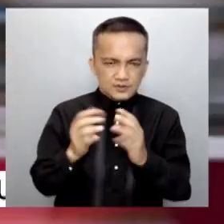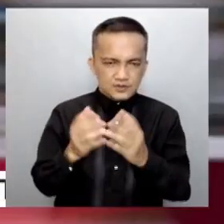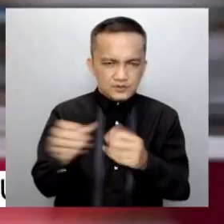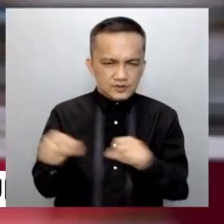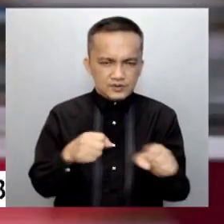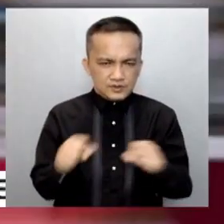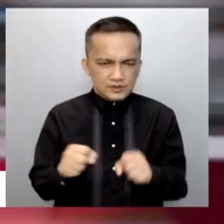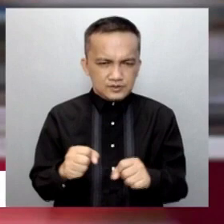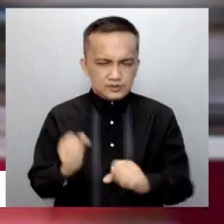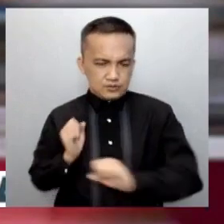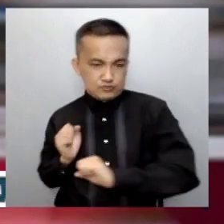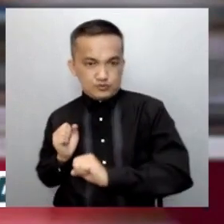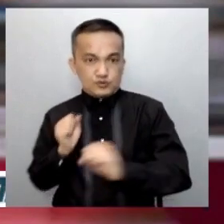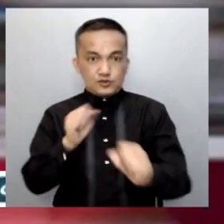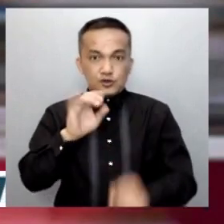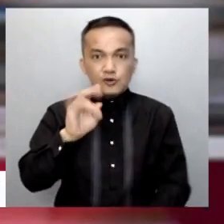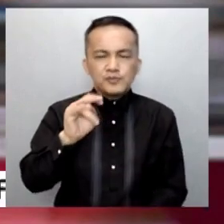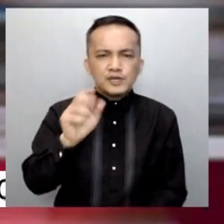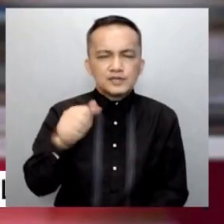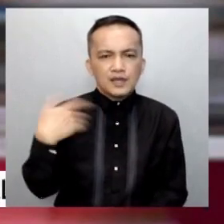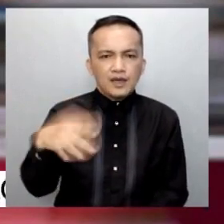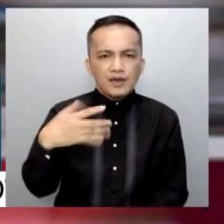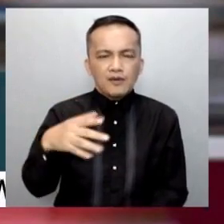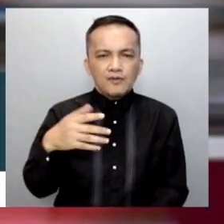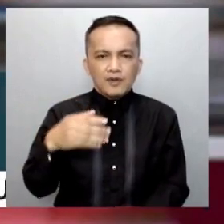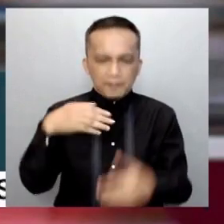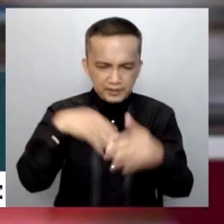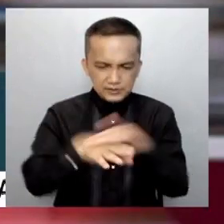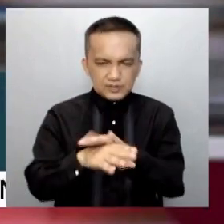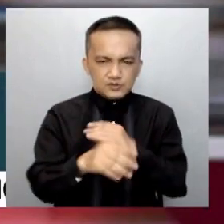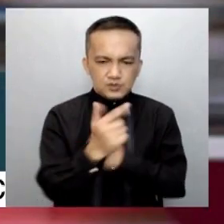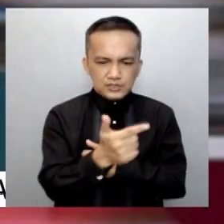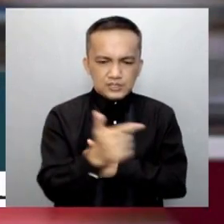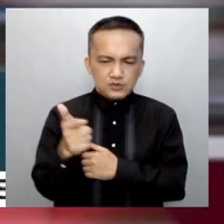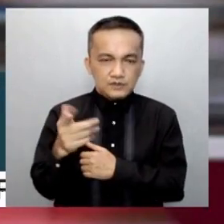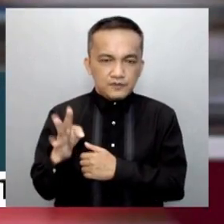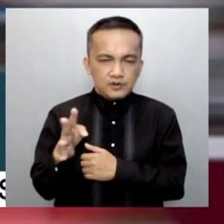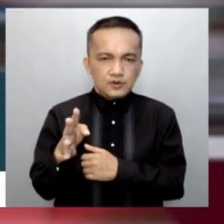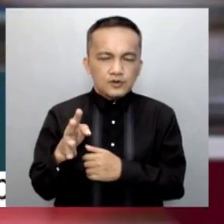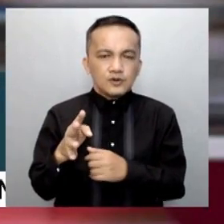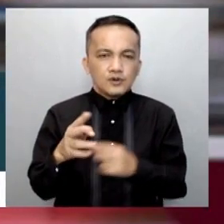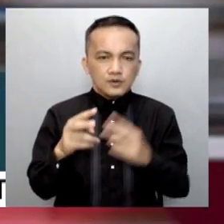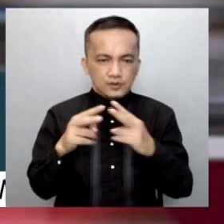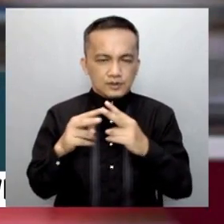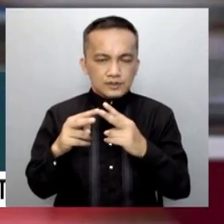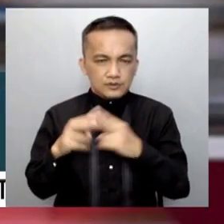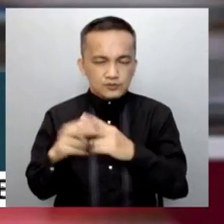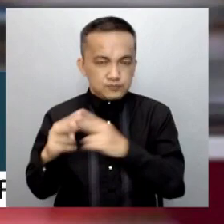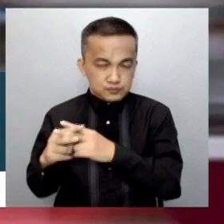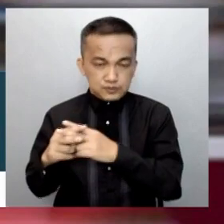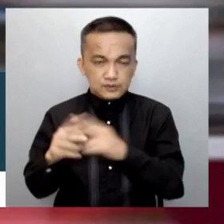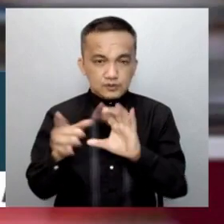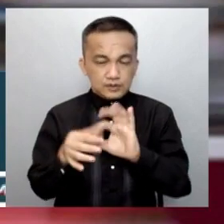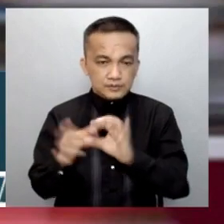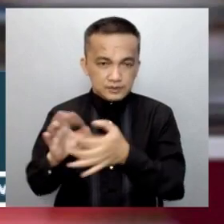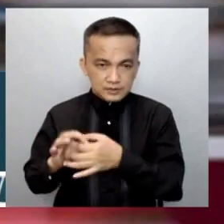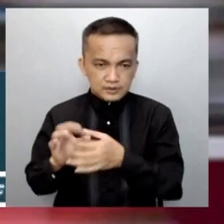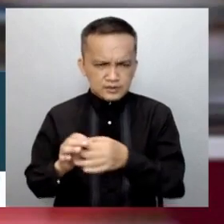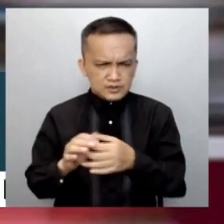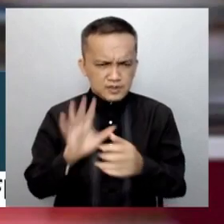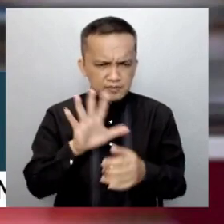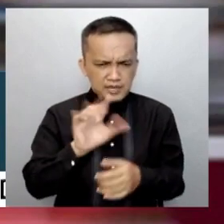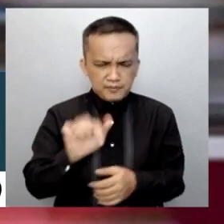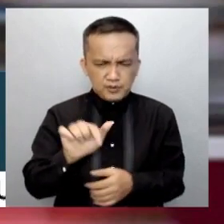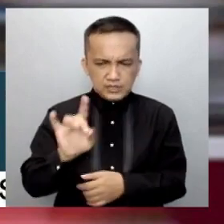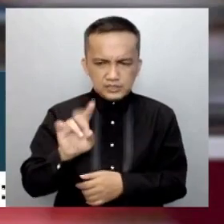EJ Obiena secured a spot in the 2024 Summer Olympics in Paris after clearing the qualification standard of 5.82 meters